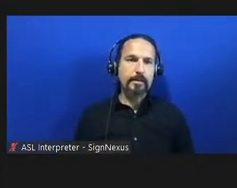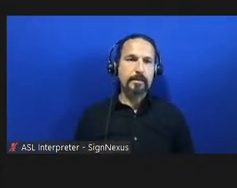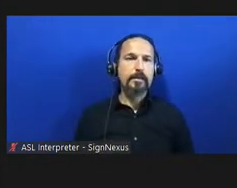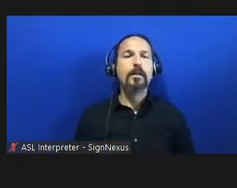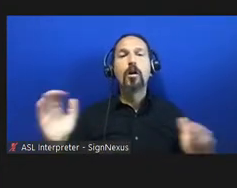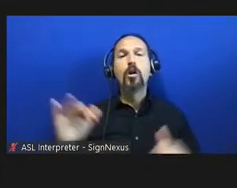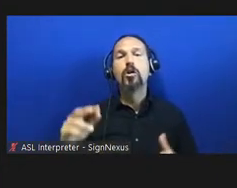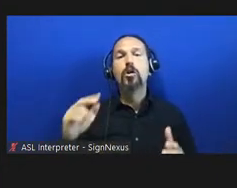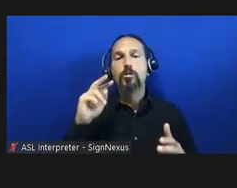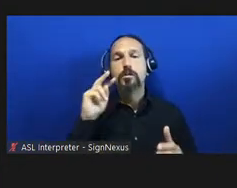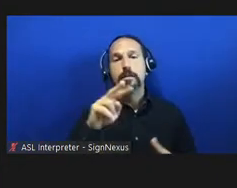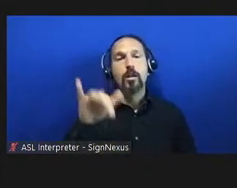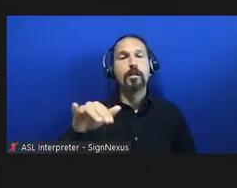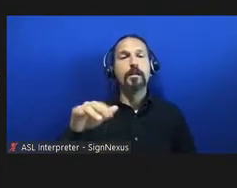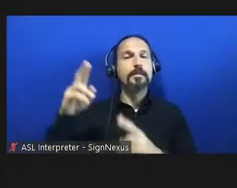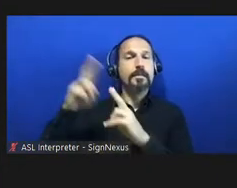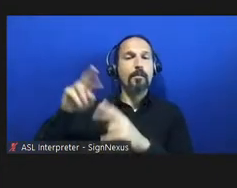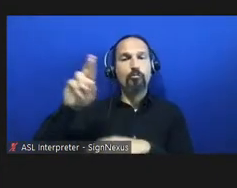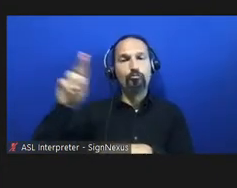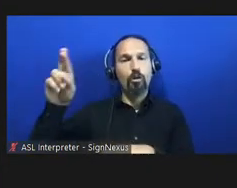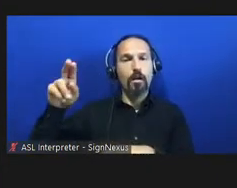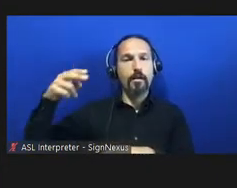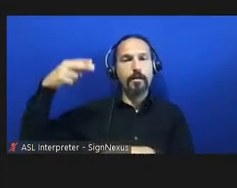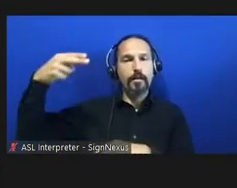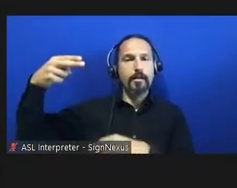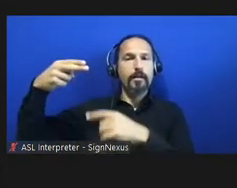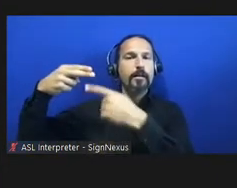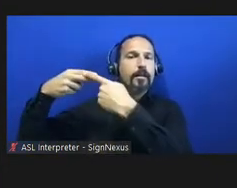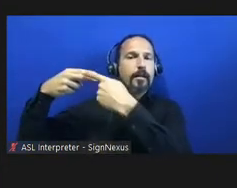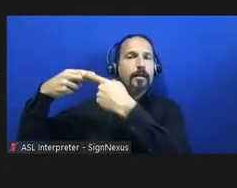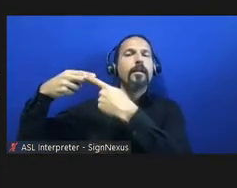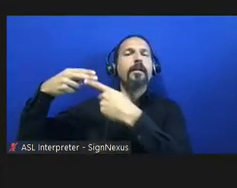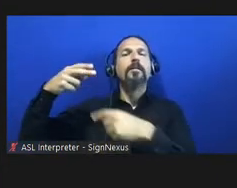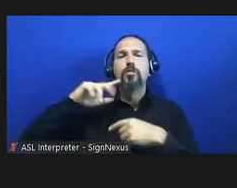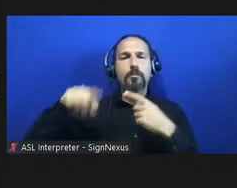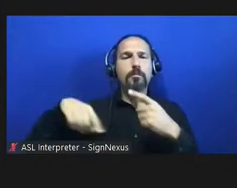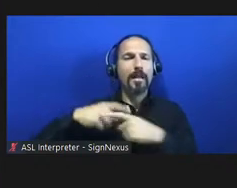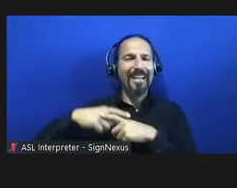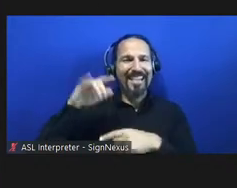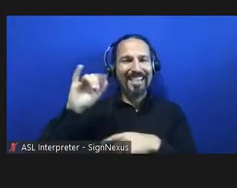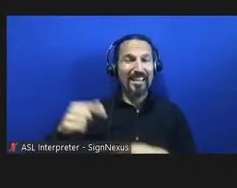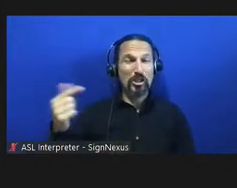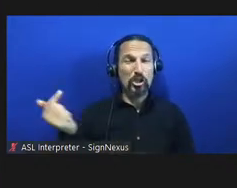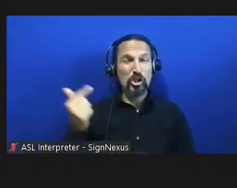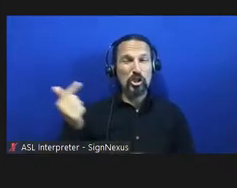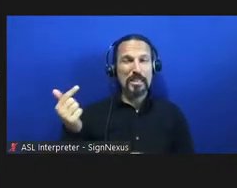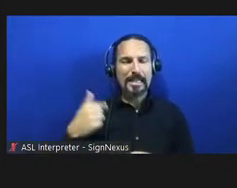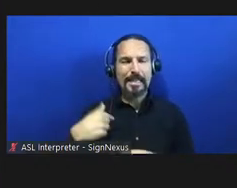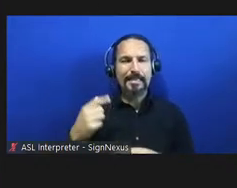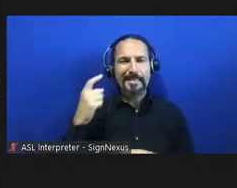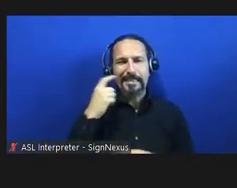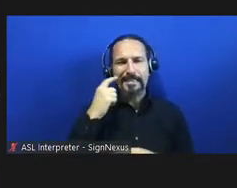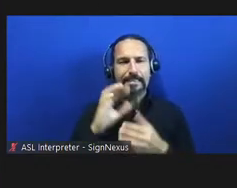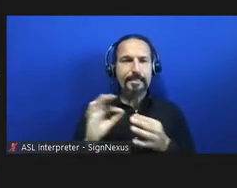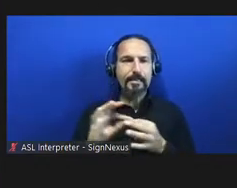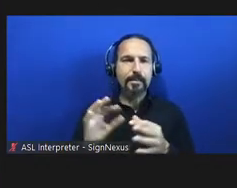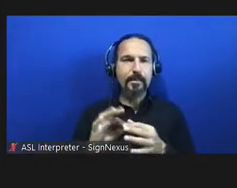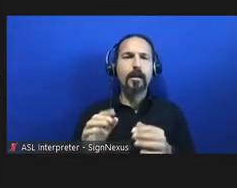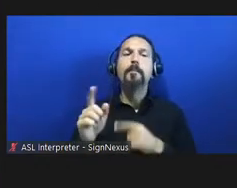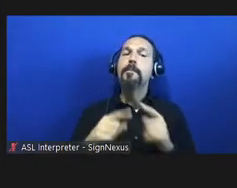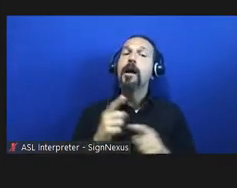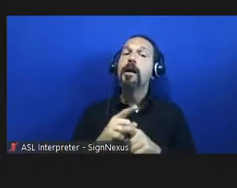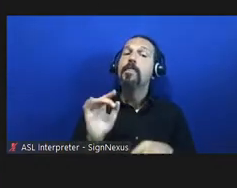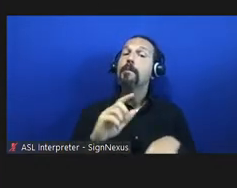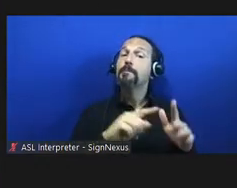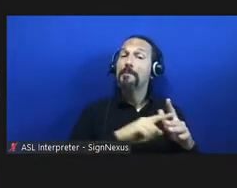note the call out in the upper right and recall what I mentioned regarding tolling scenario G earlier during our early